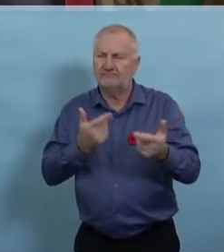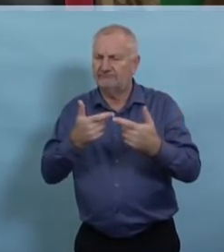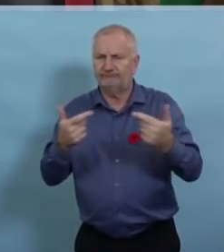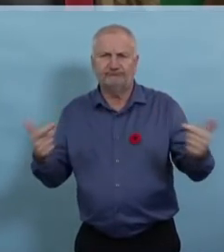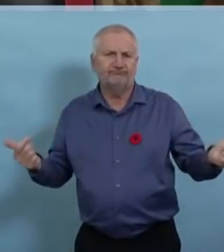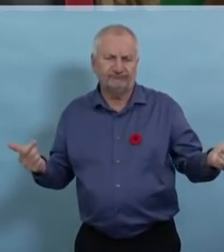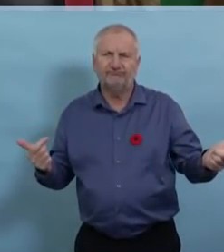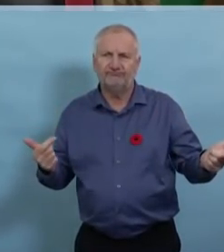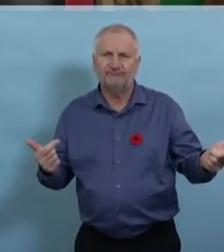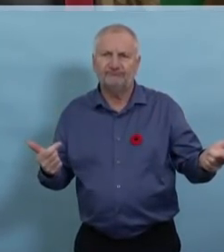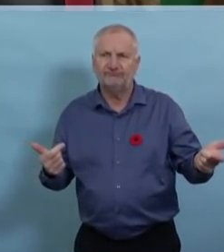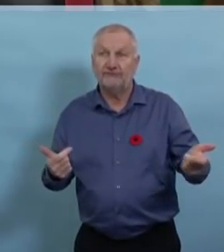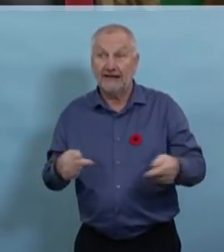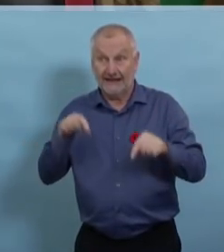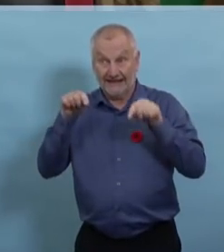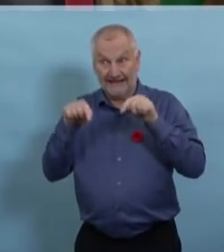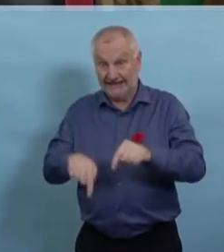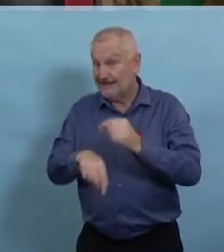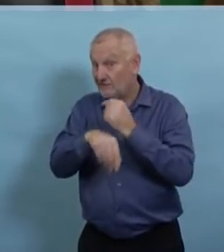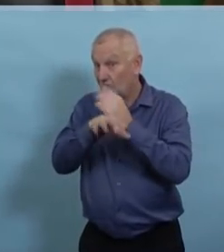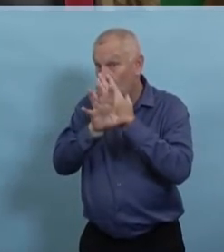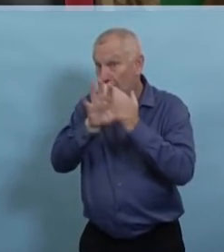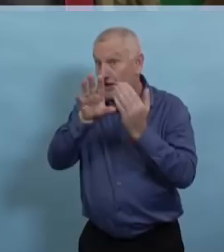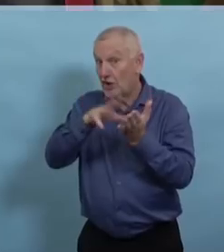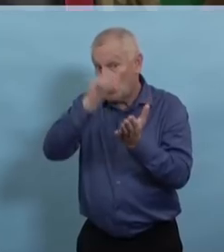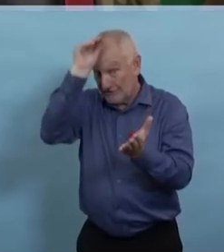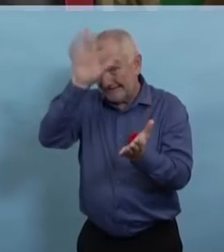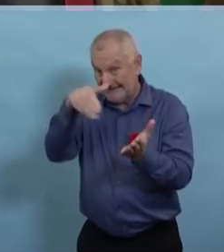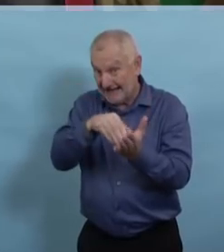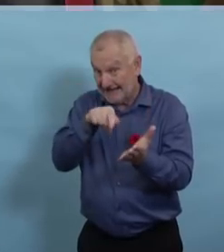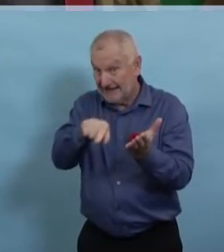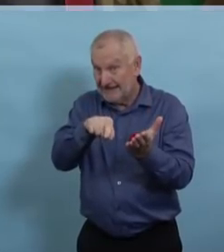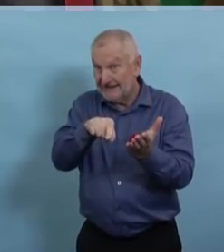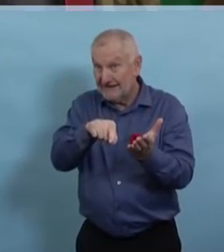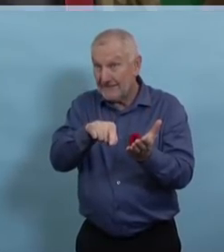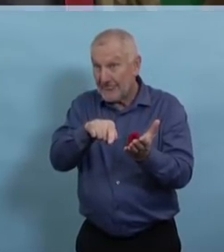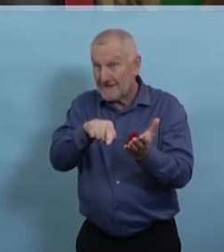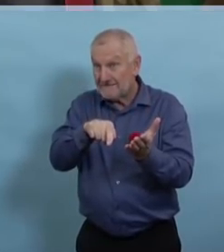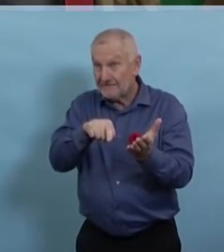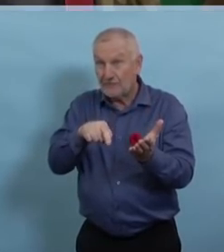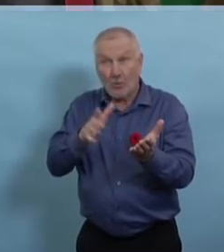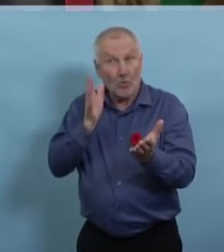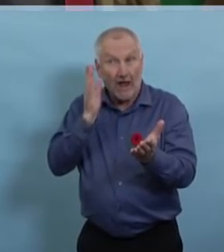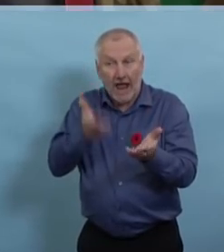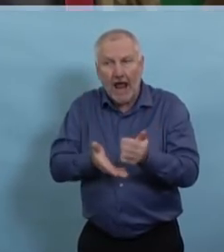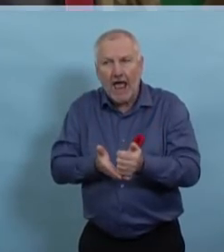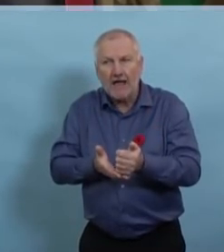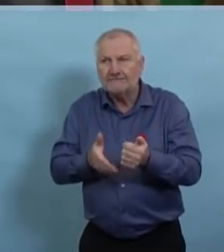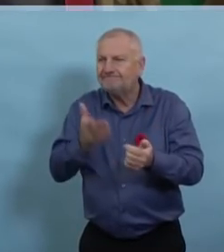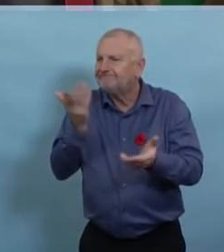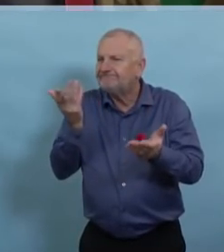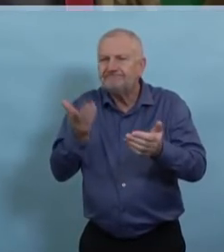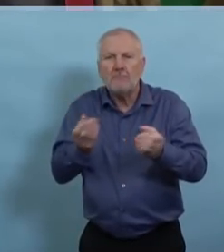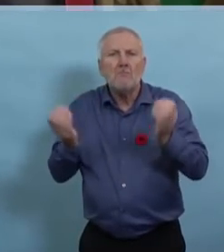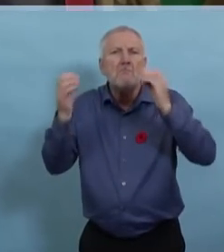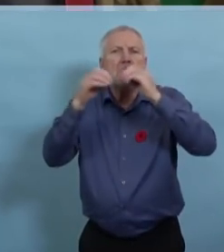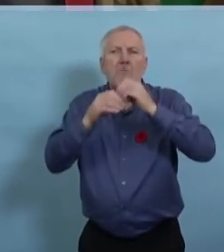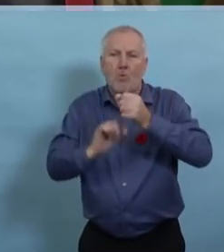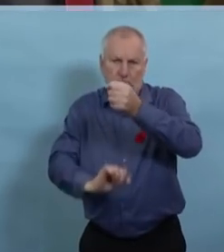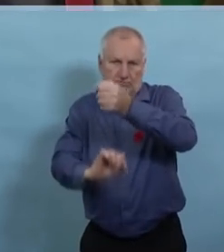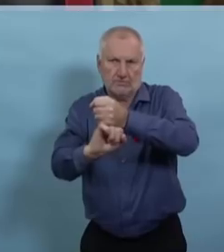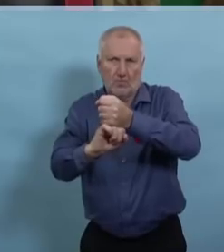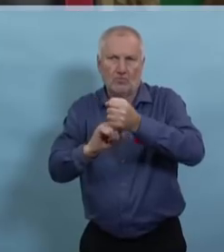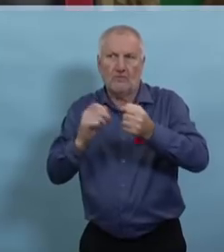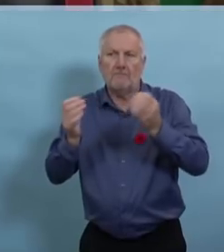This remote learning support center is intended to create a repository so that they can access additional supports and materials as they